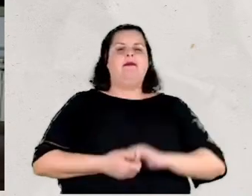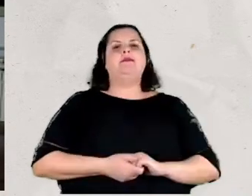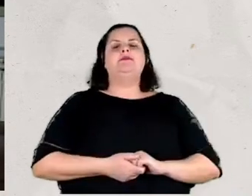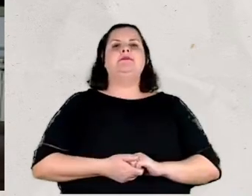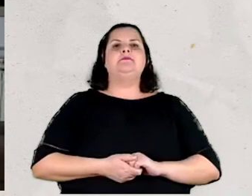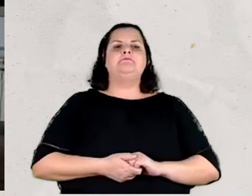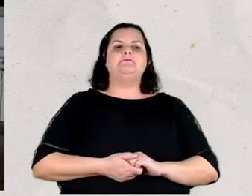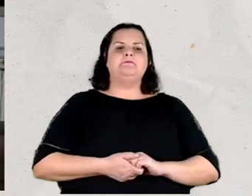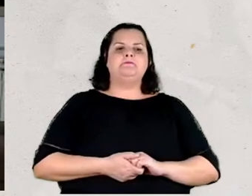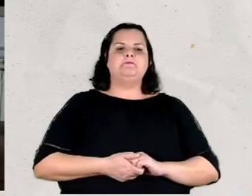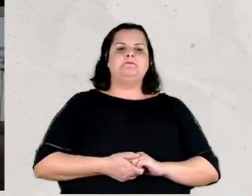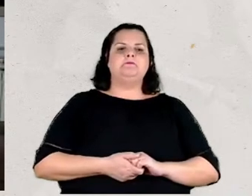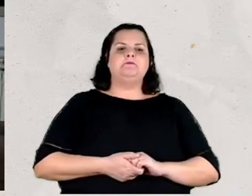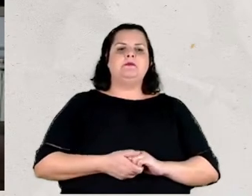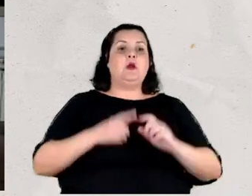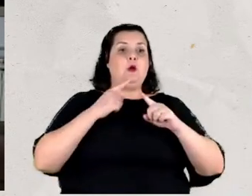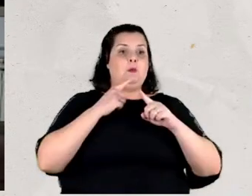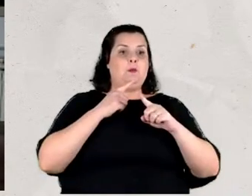with us today.